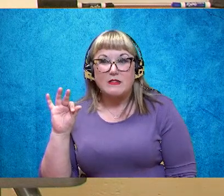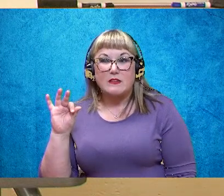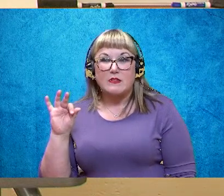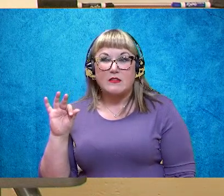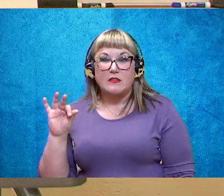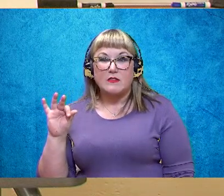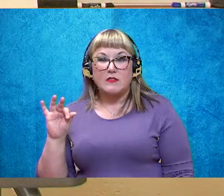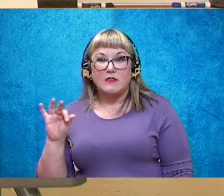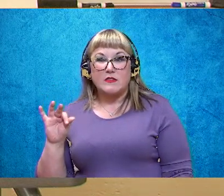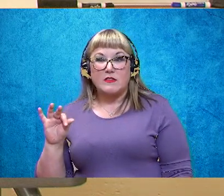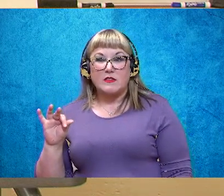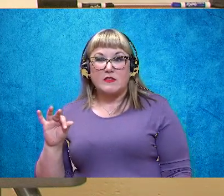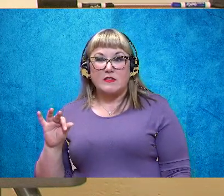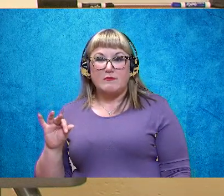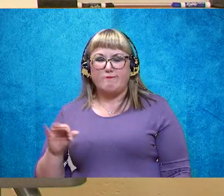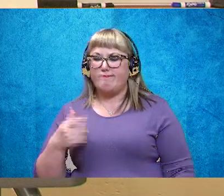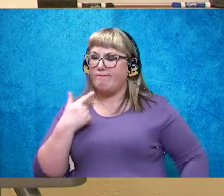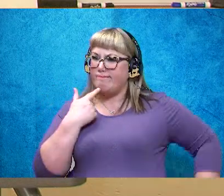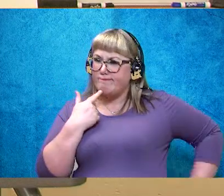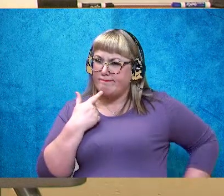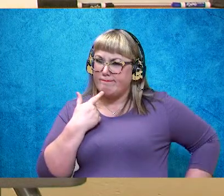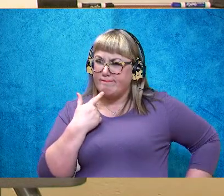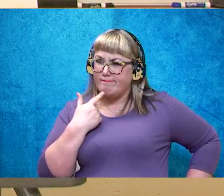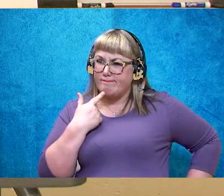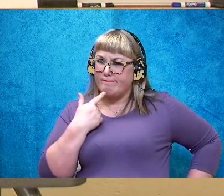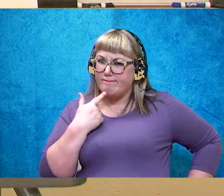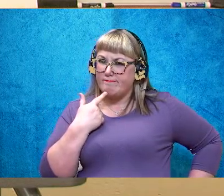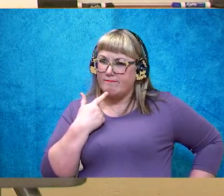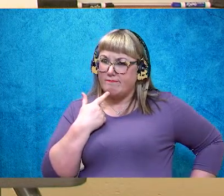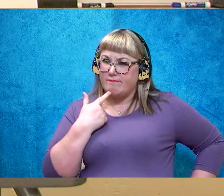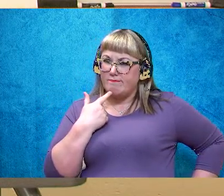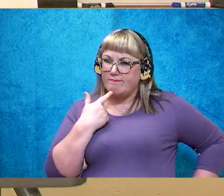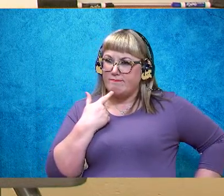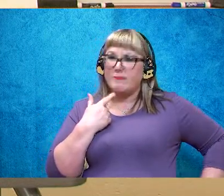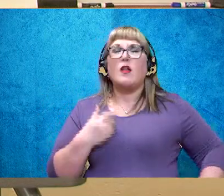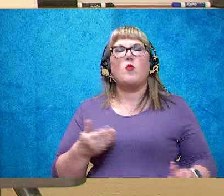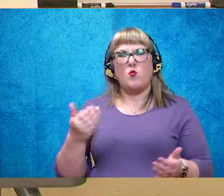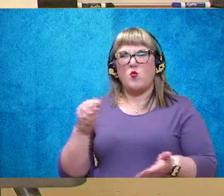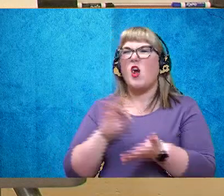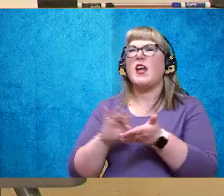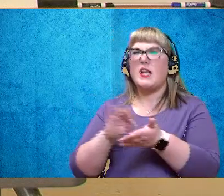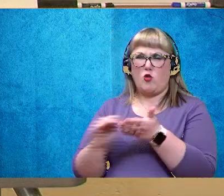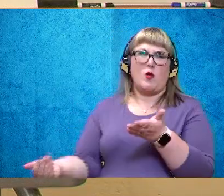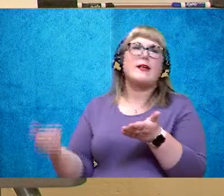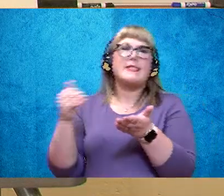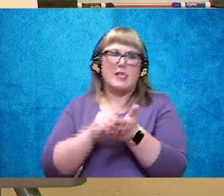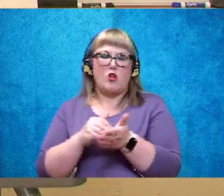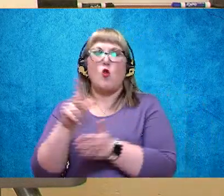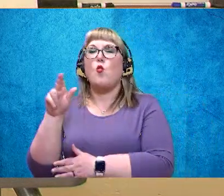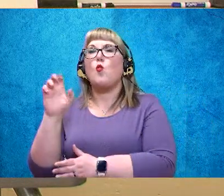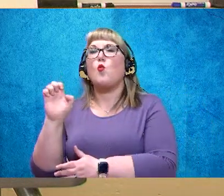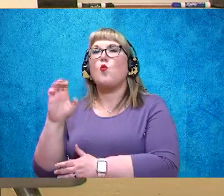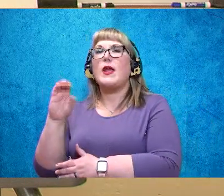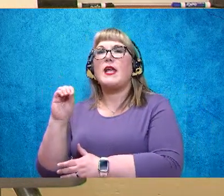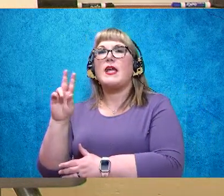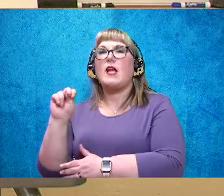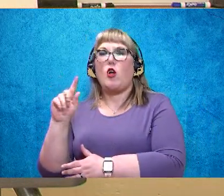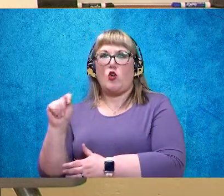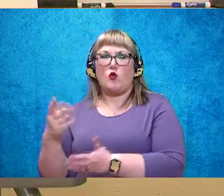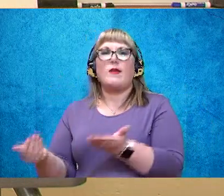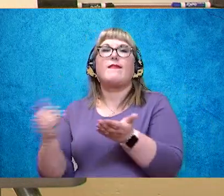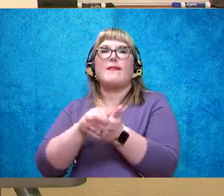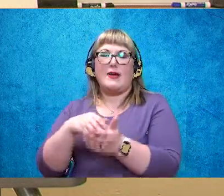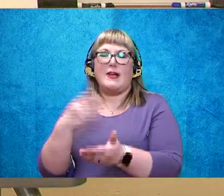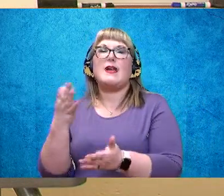to do after I've counted anything? At the bottom, I have a recount. I always like to recount just to make sure my number